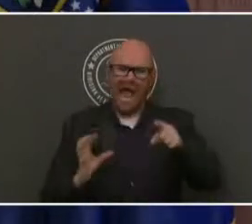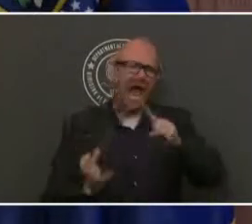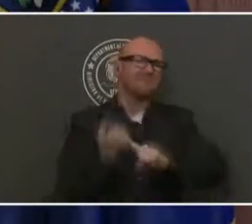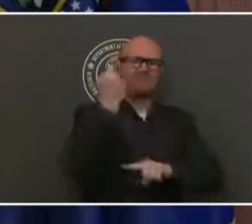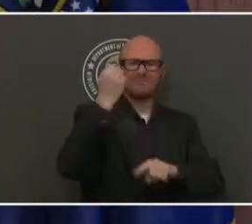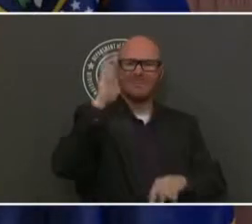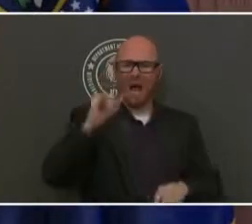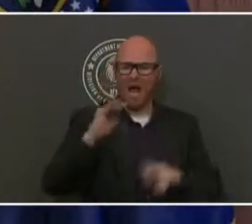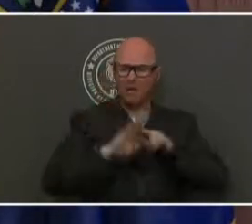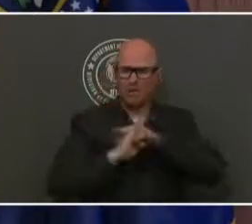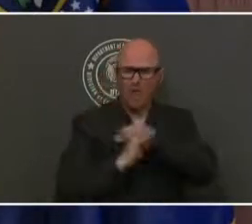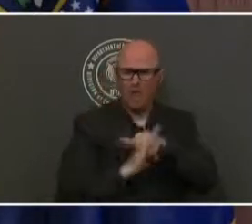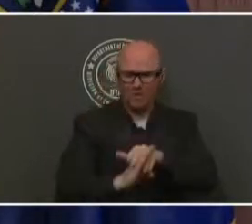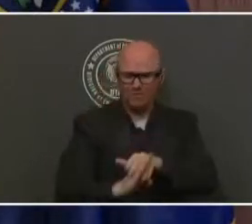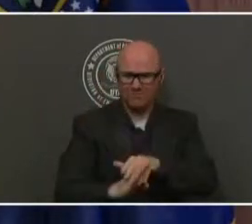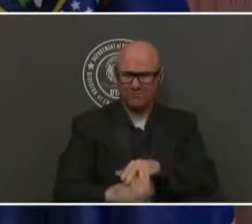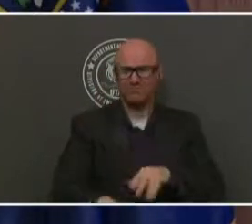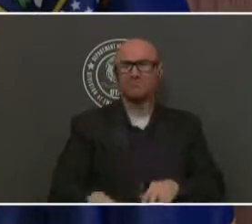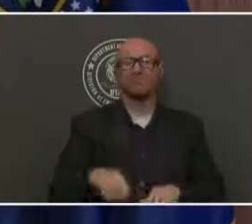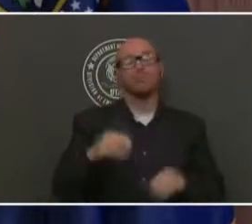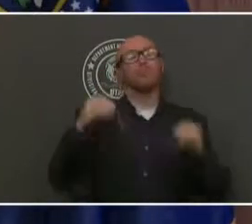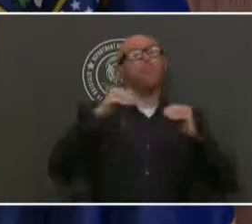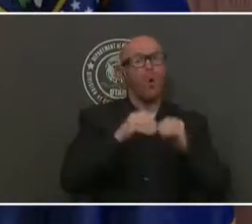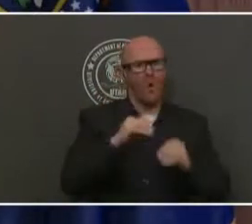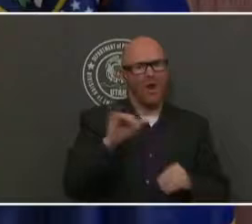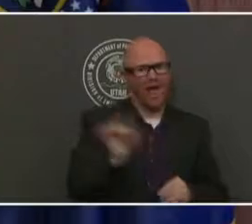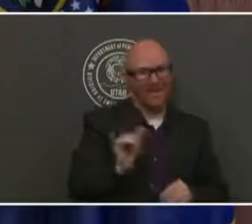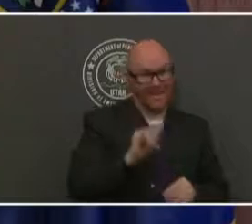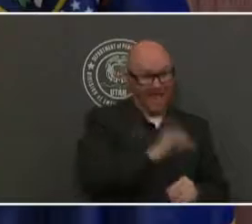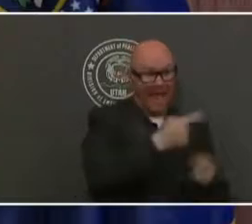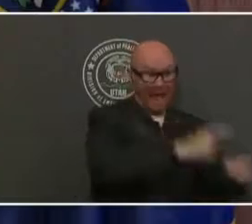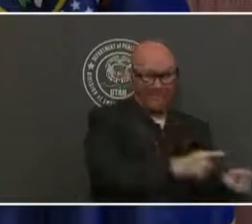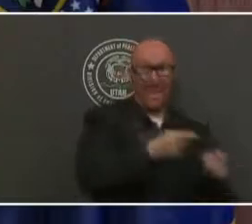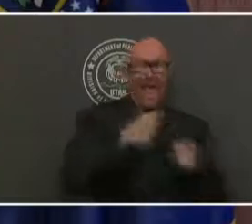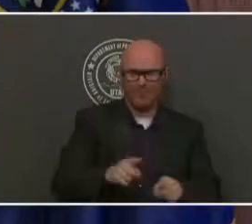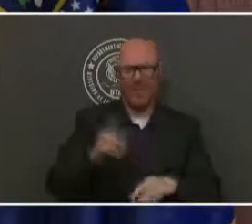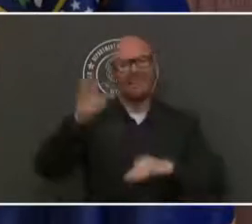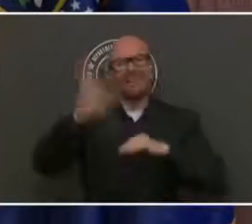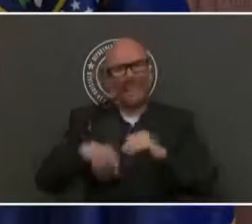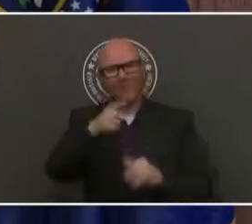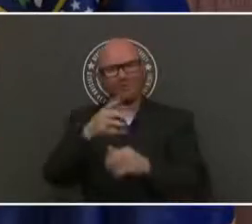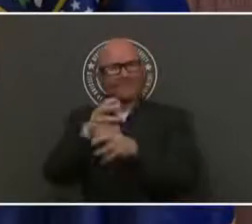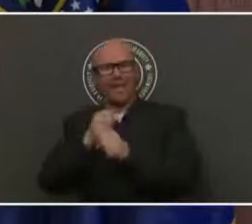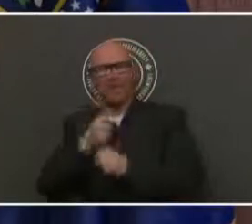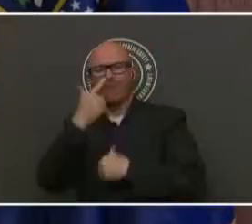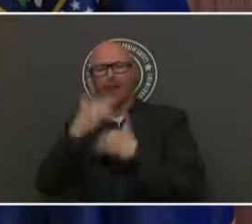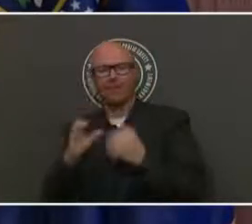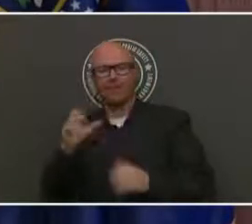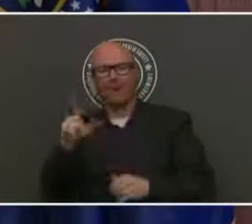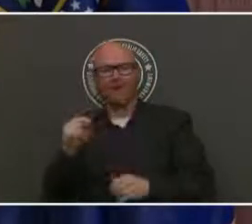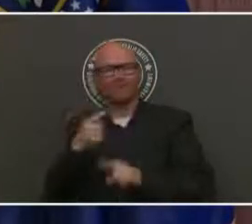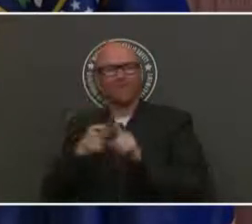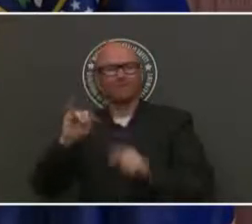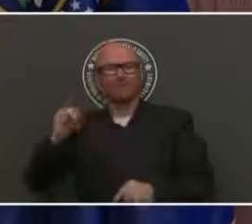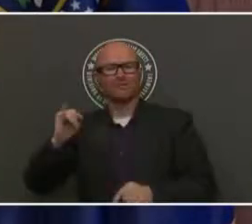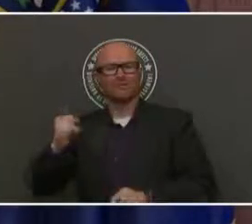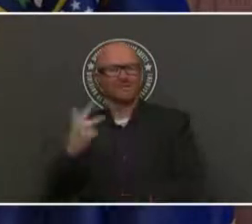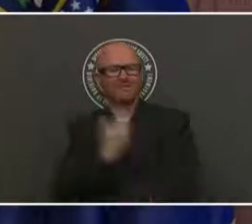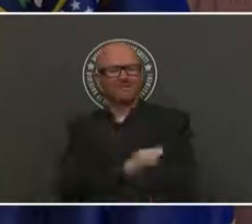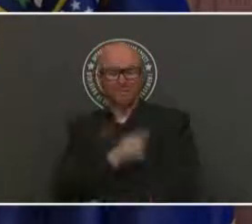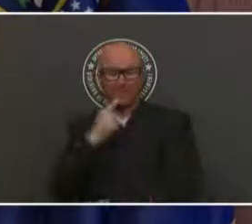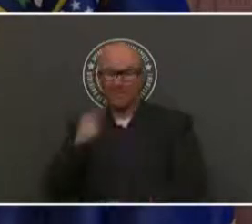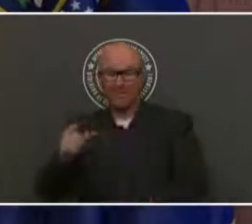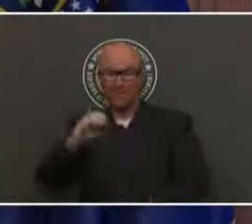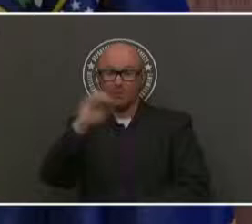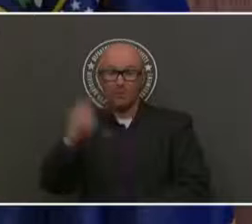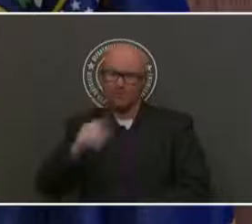issue, then people will realize that getting these vaccines is good. And to point out right now that, again, we